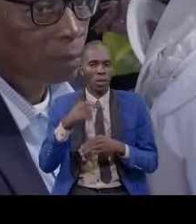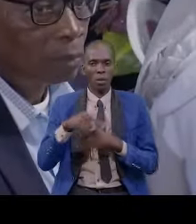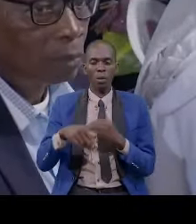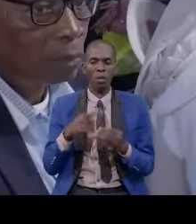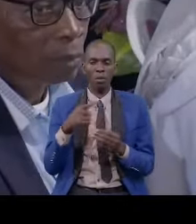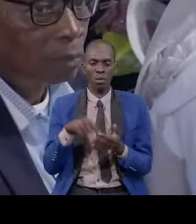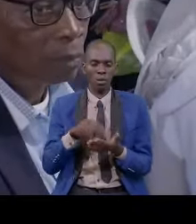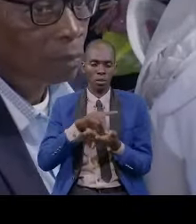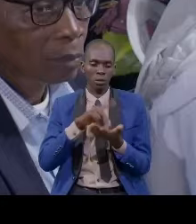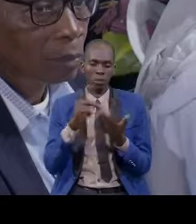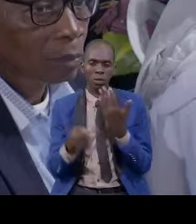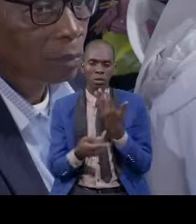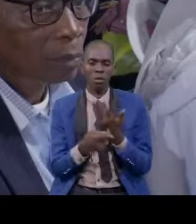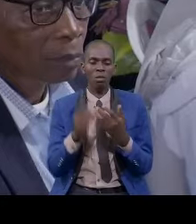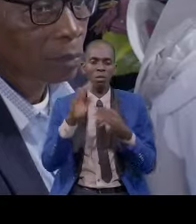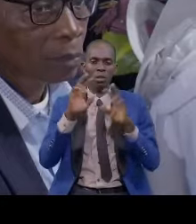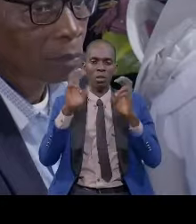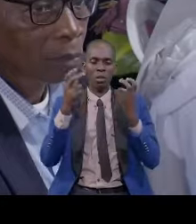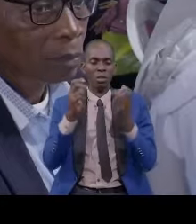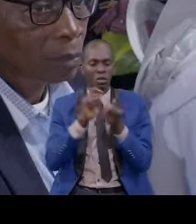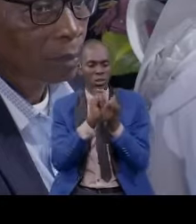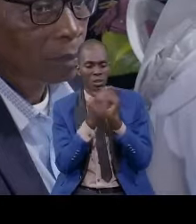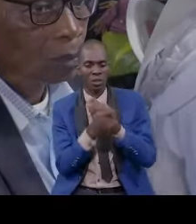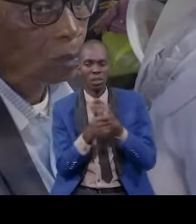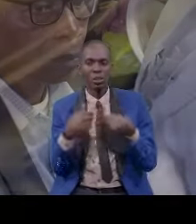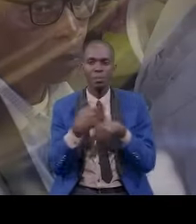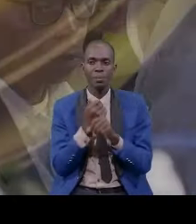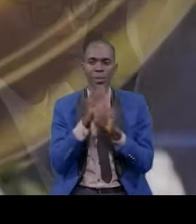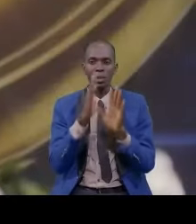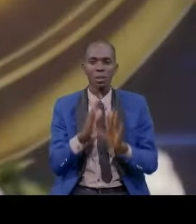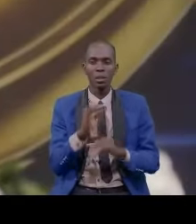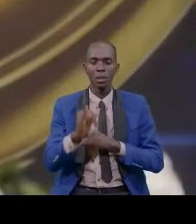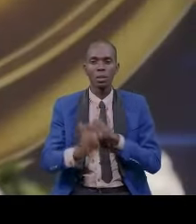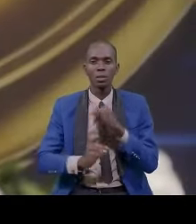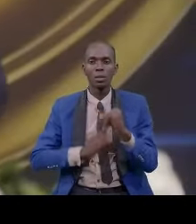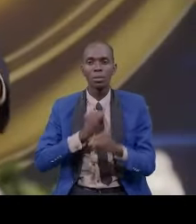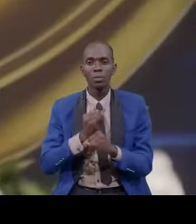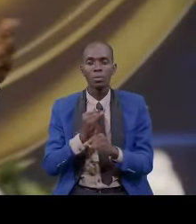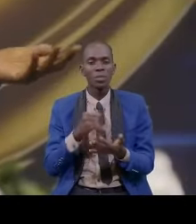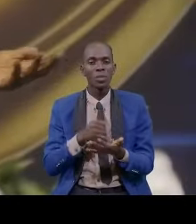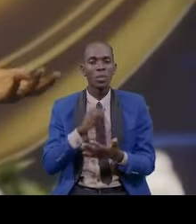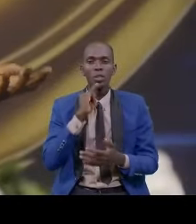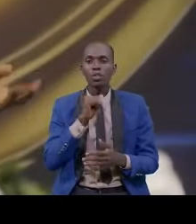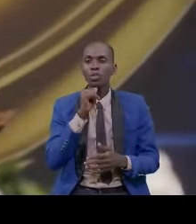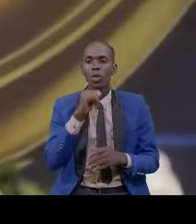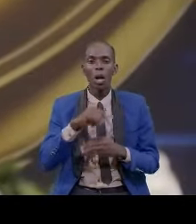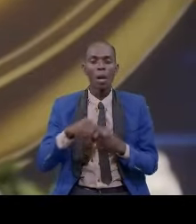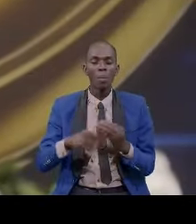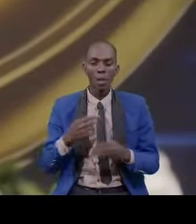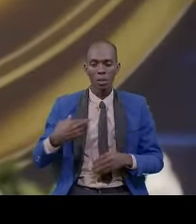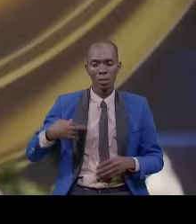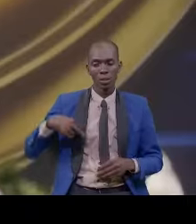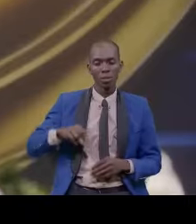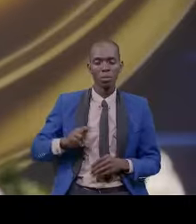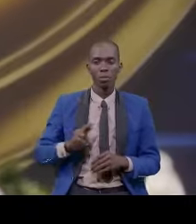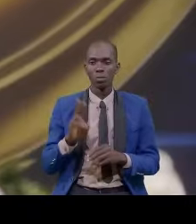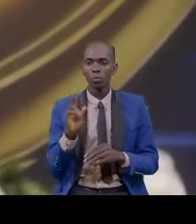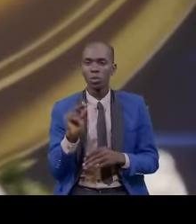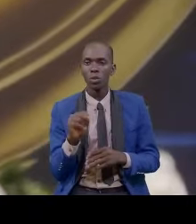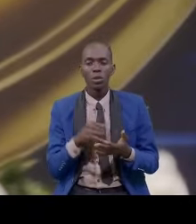down, you know, that all that is your responsibility is to preach the gospel and that alone. Well, in your capacity